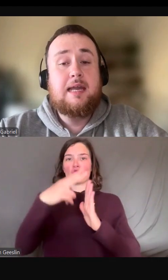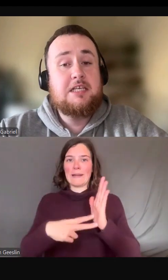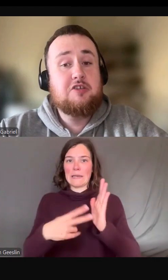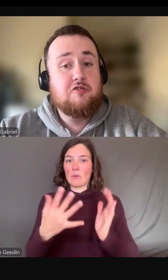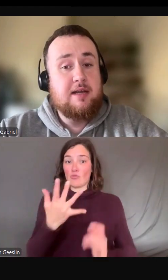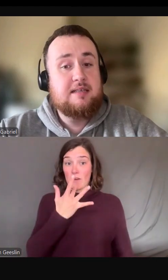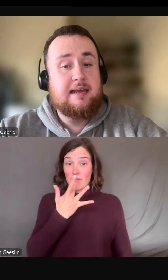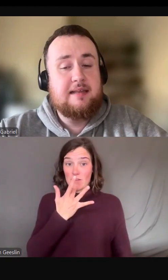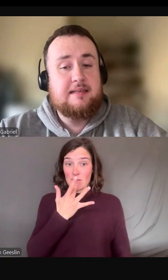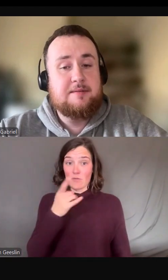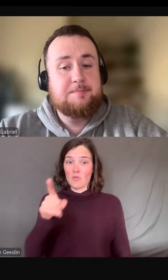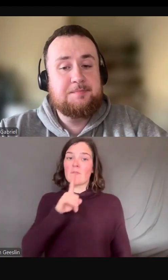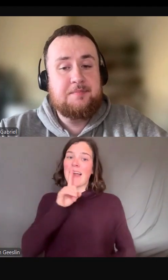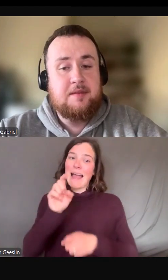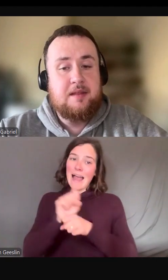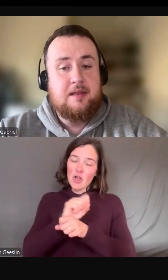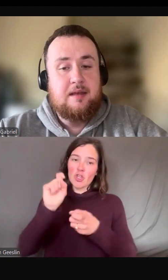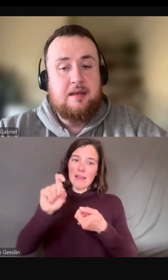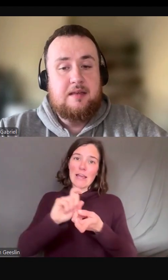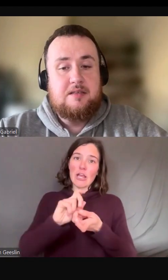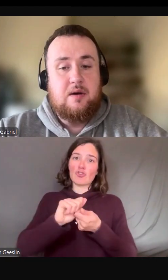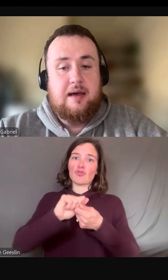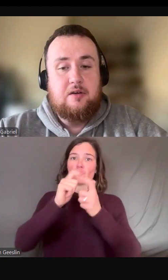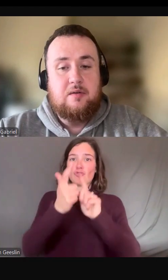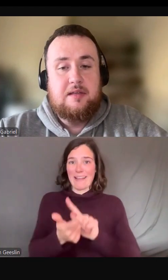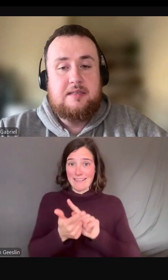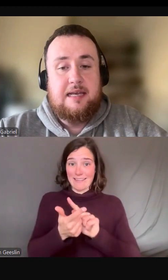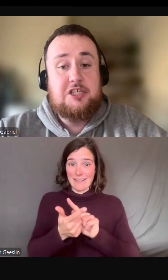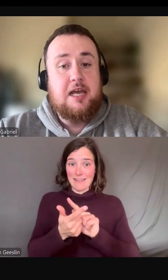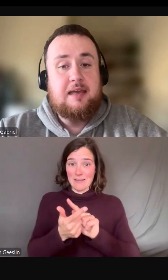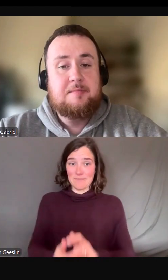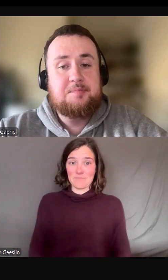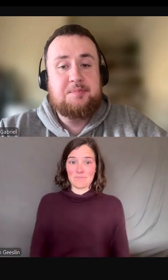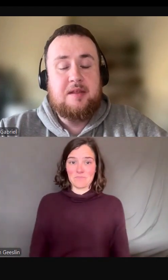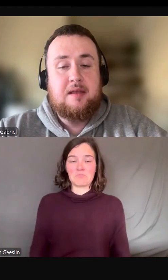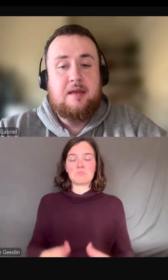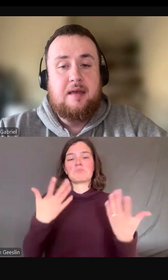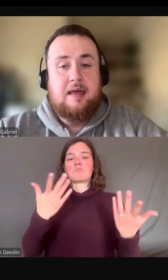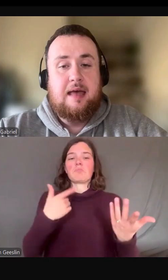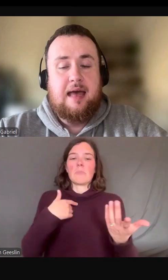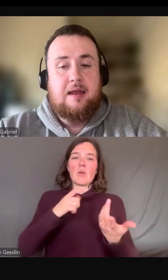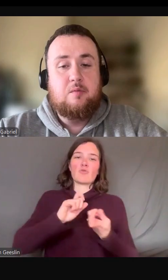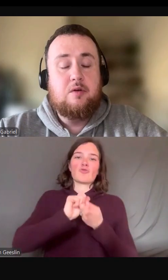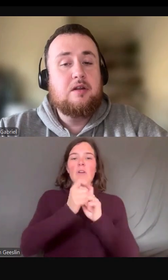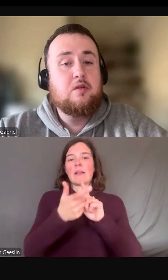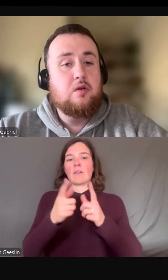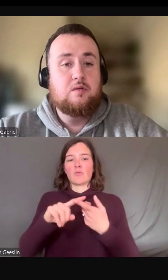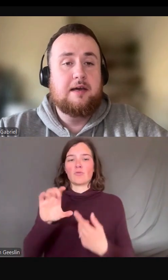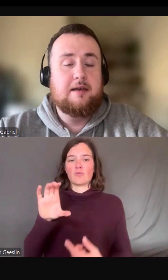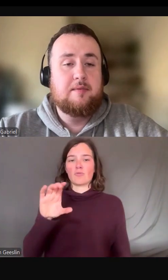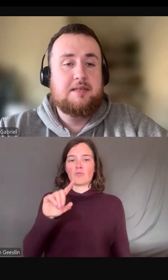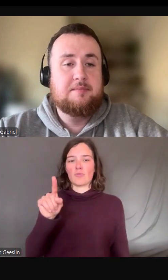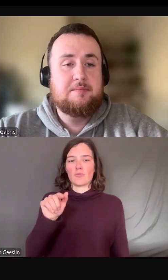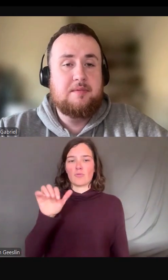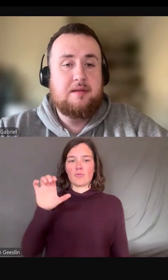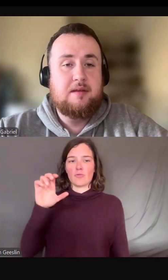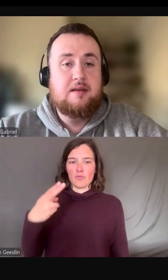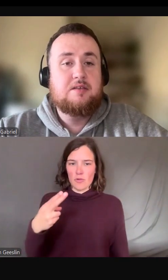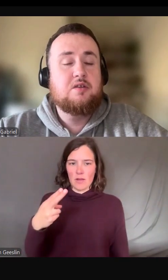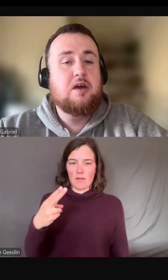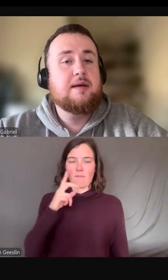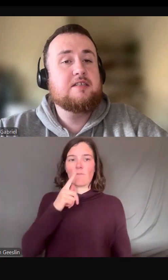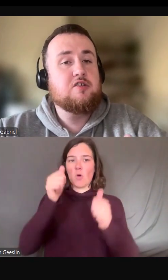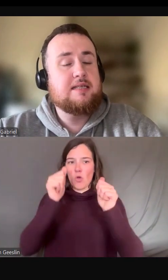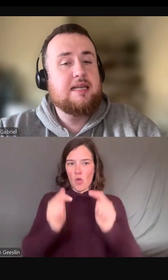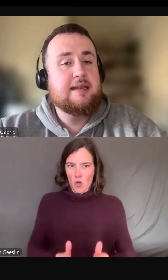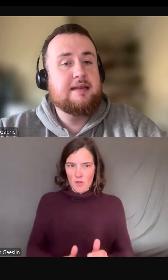can actually translate this. So I'm going to say check, and we're going to do the whole document. So